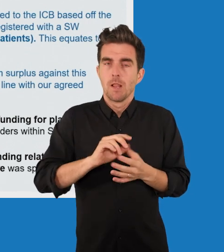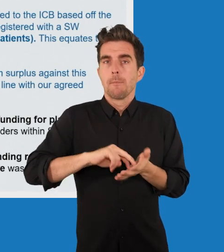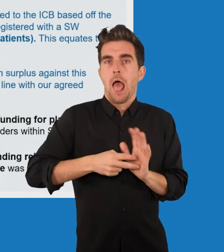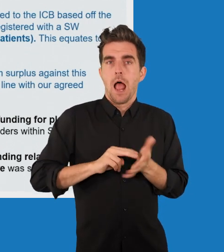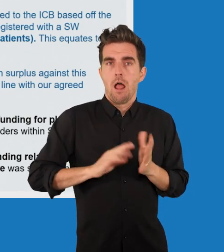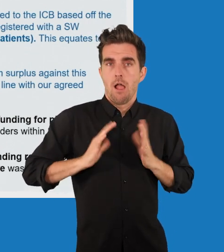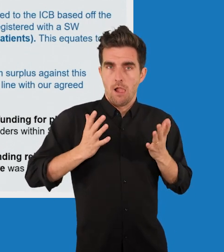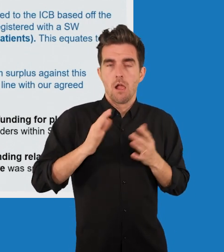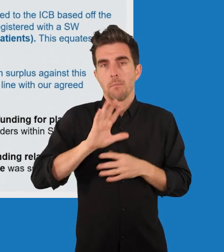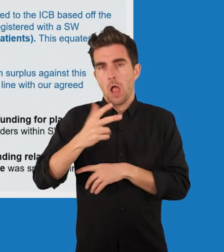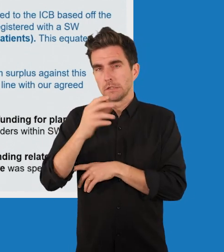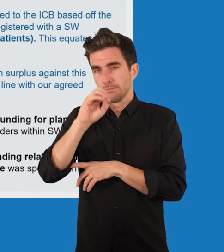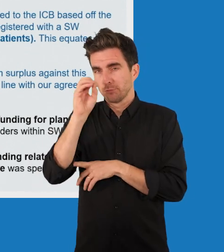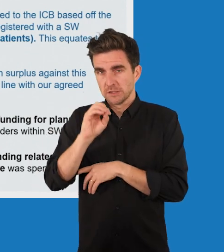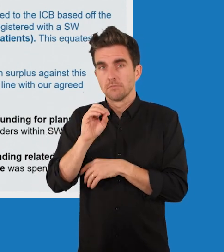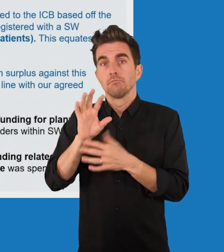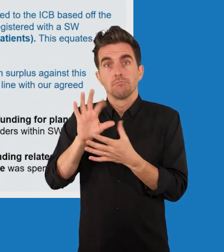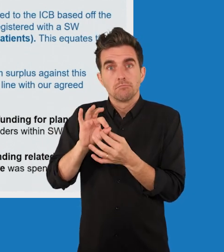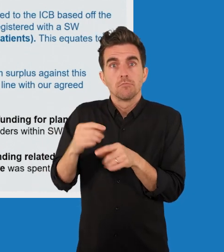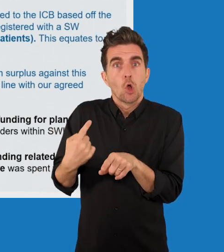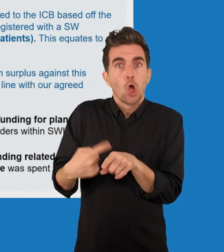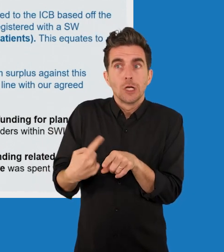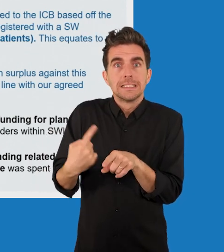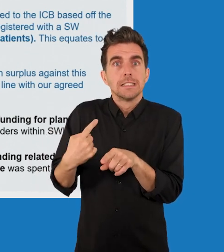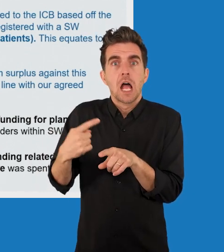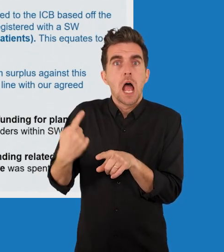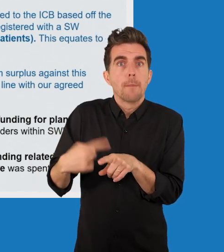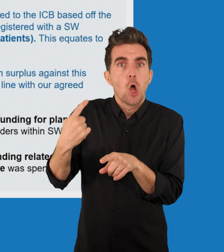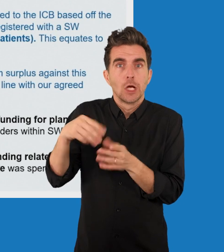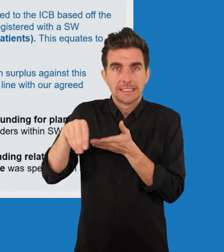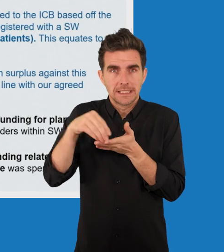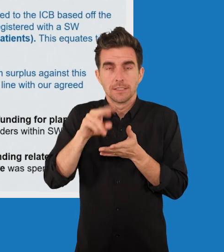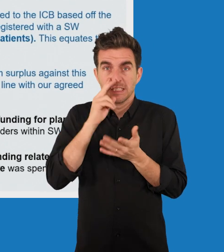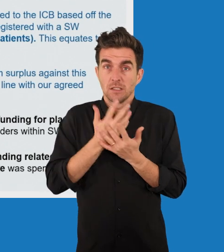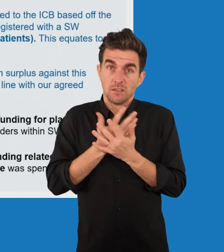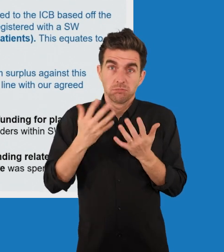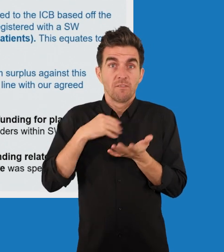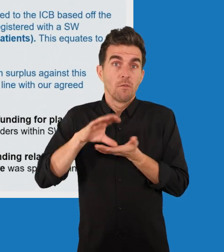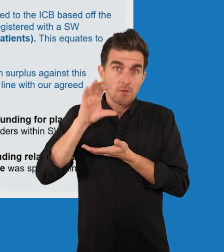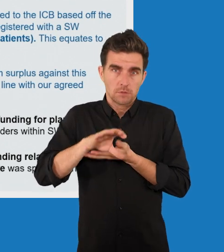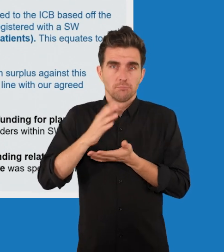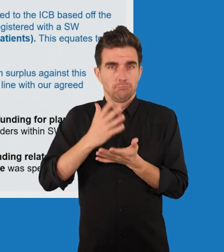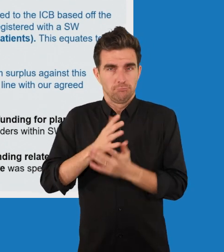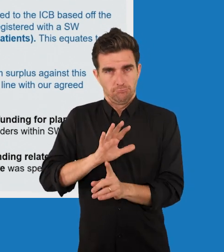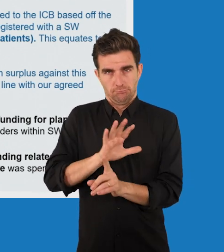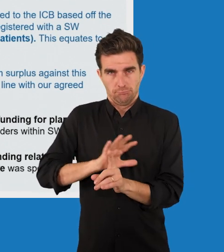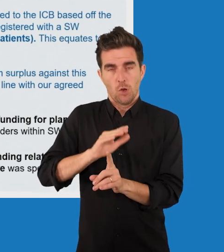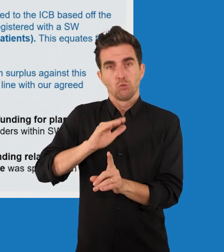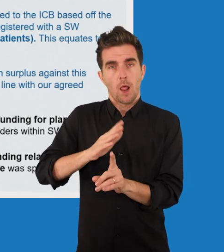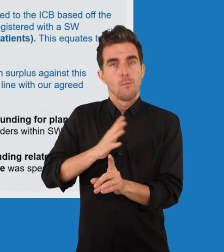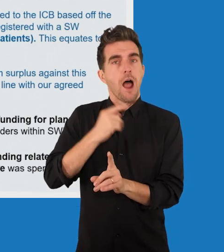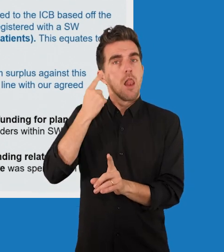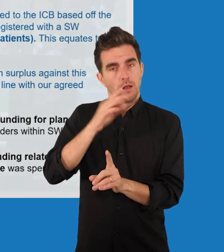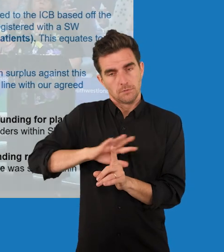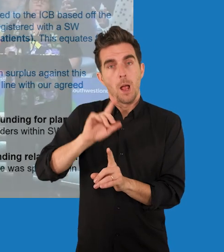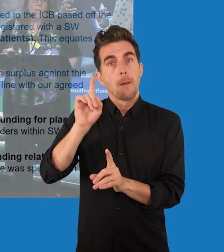in sector on our planned care and about 80% in sector on our urgent and emergency care. So you can see the majority of our funding is spent in South